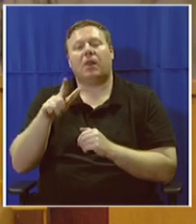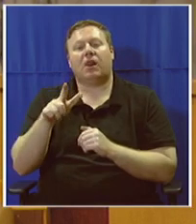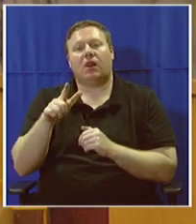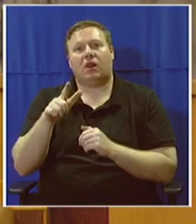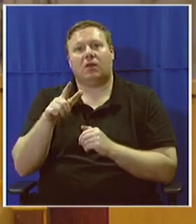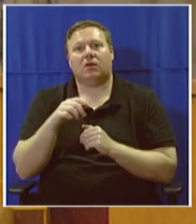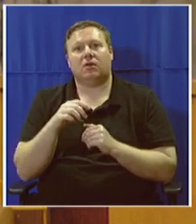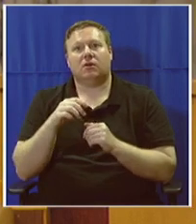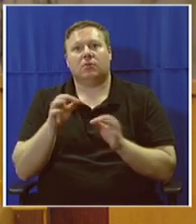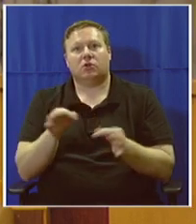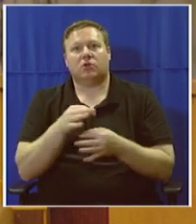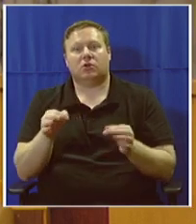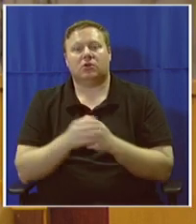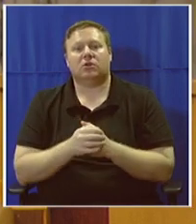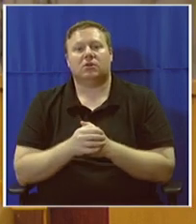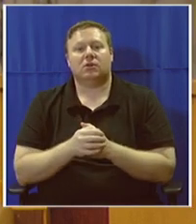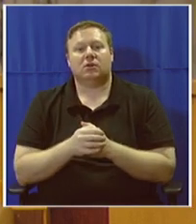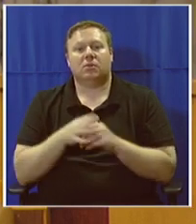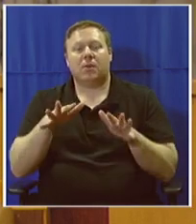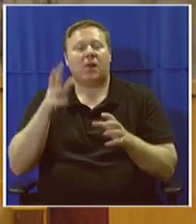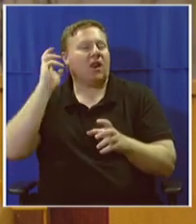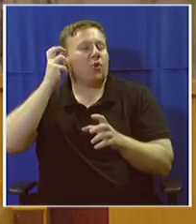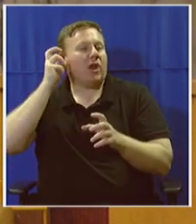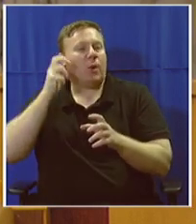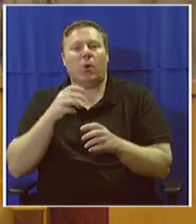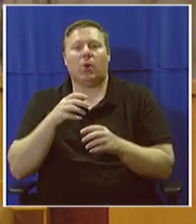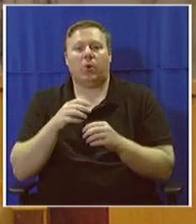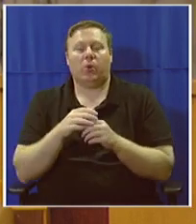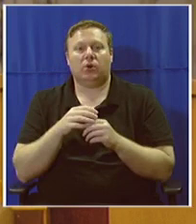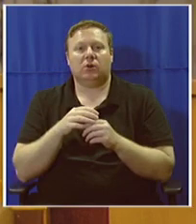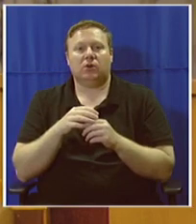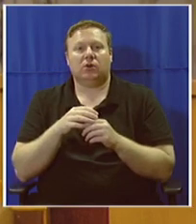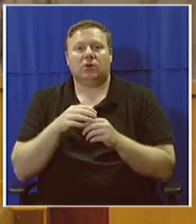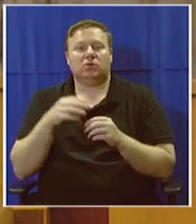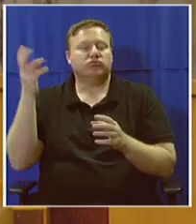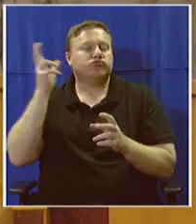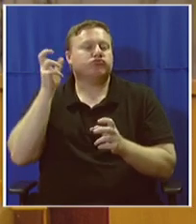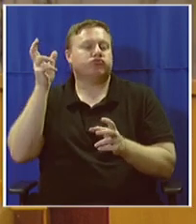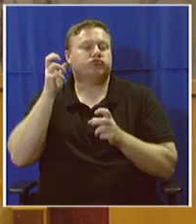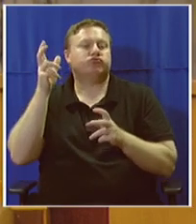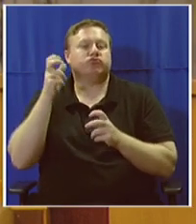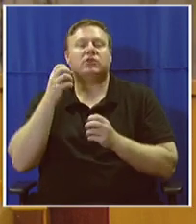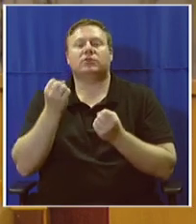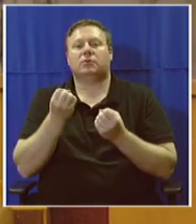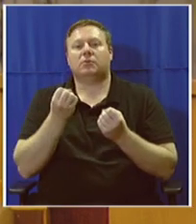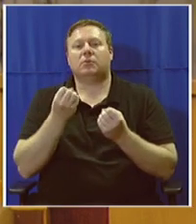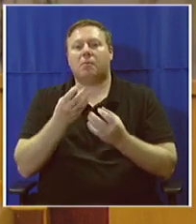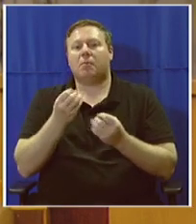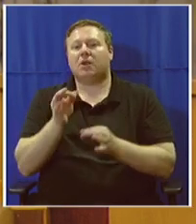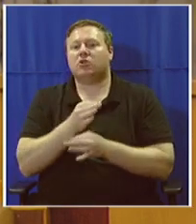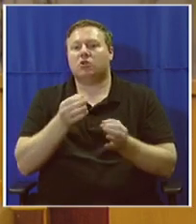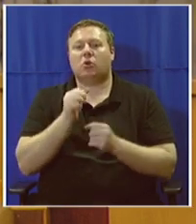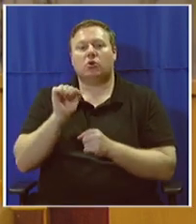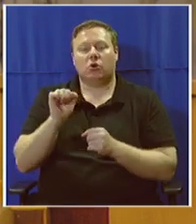radio listeners have lost a giant of the airwaves who contributed to national building through her